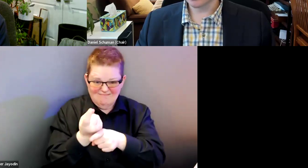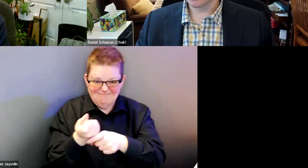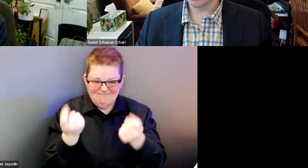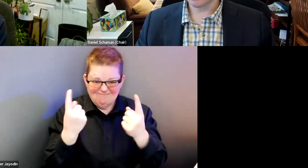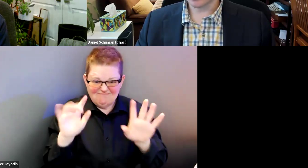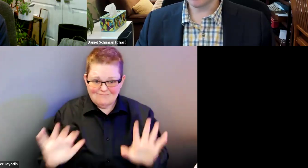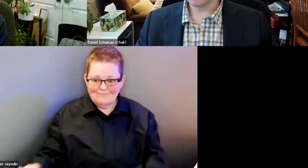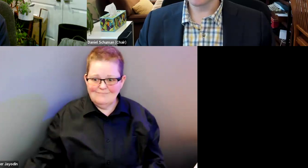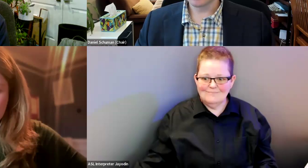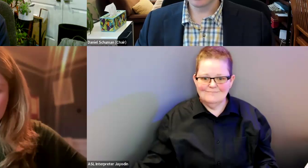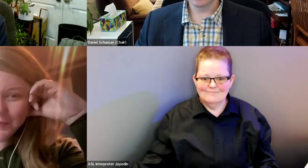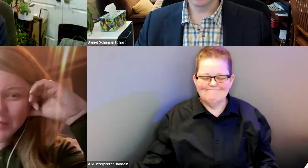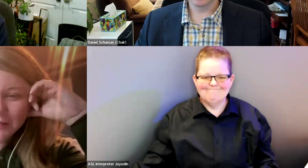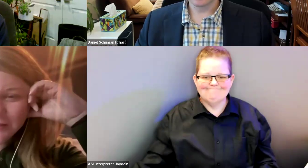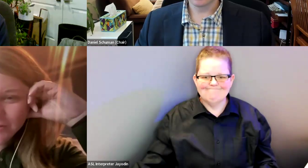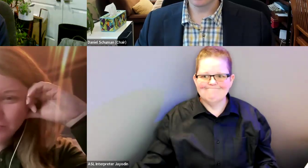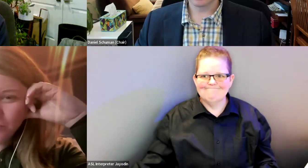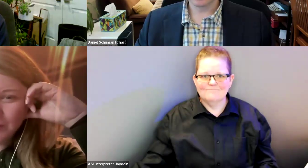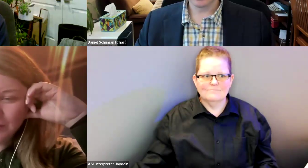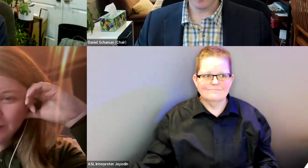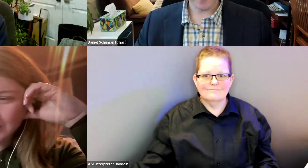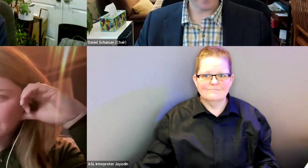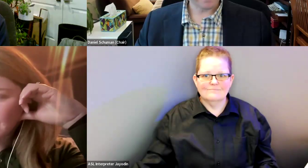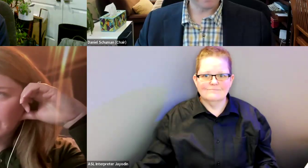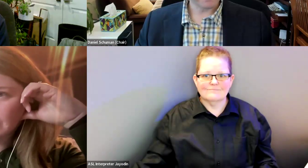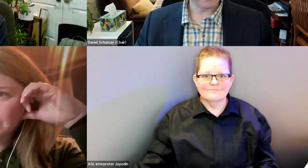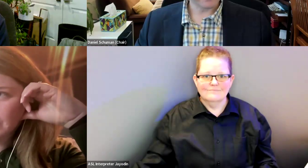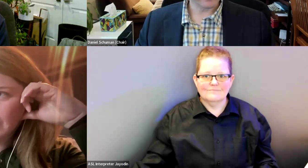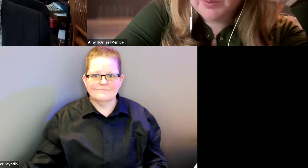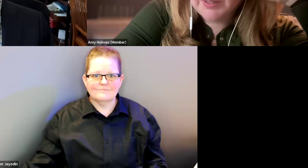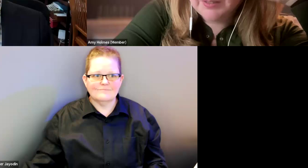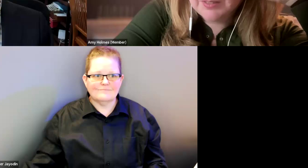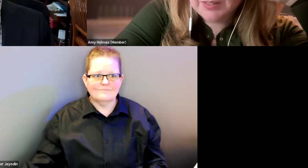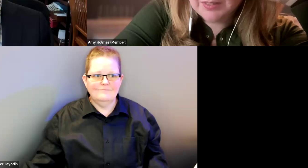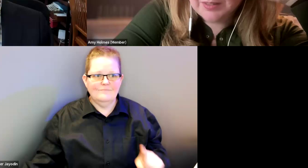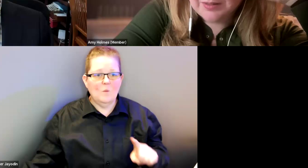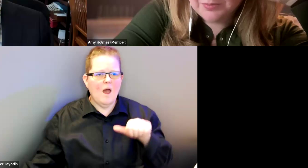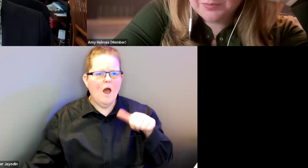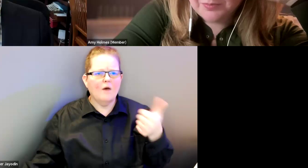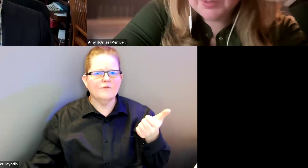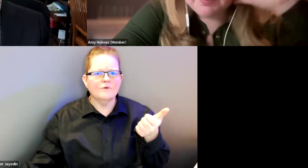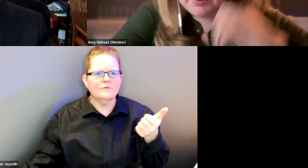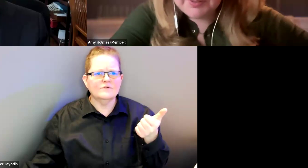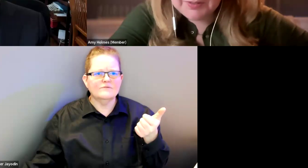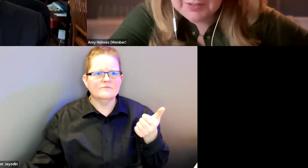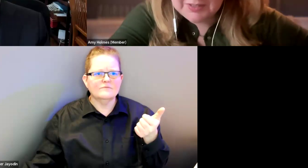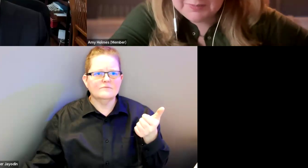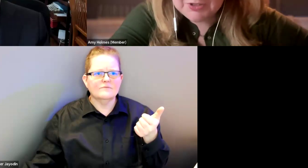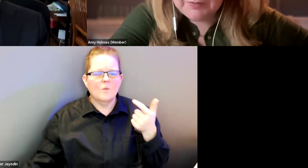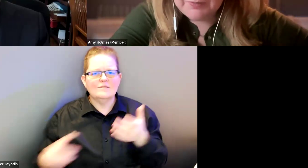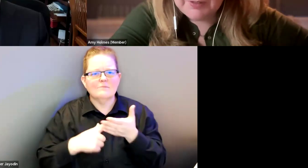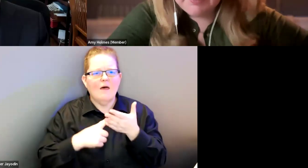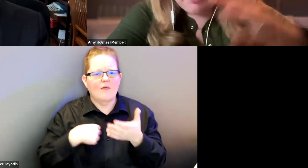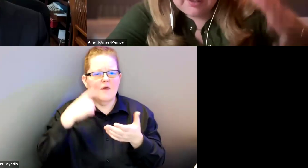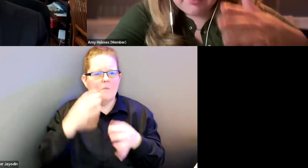Okay. Amy? Yeah, just one other item that we kind of discussed that I thought was important, just